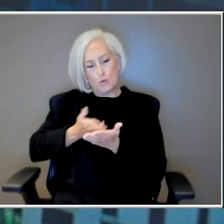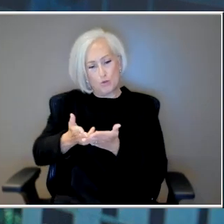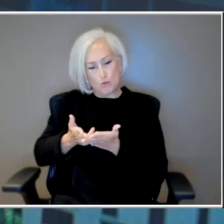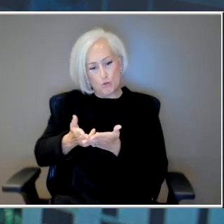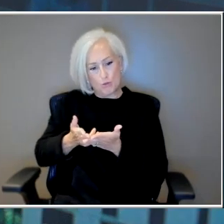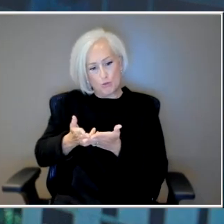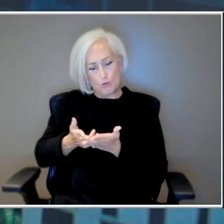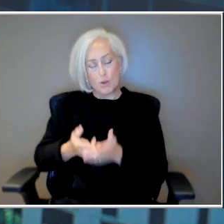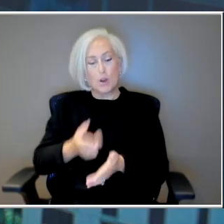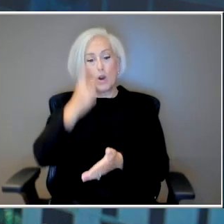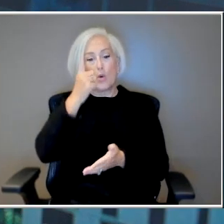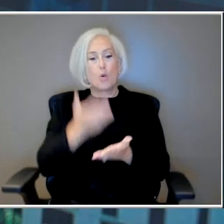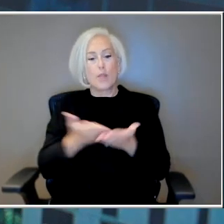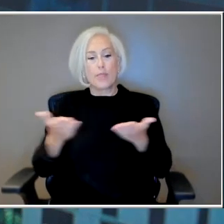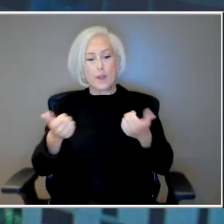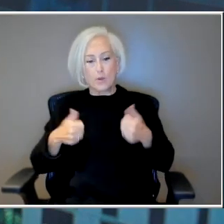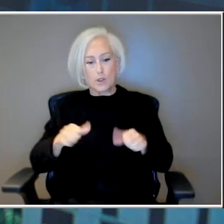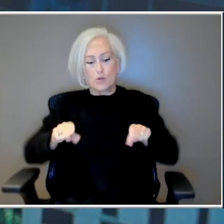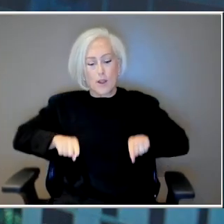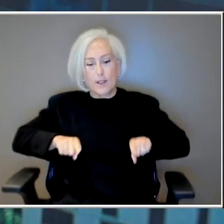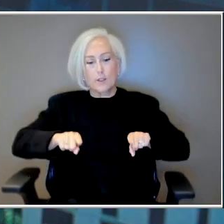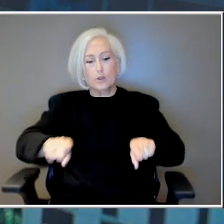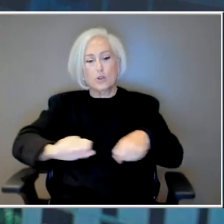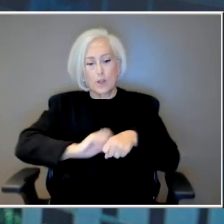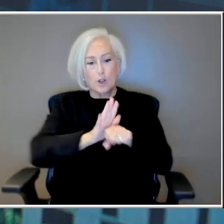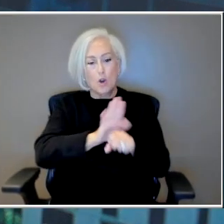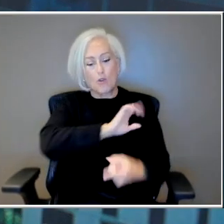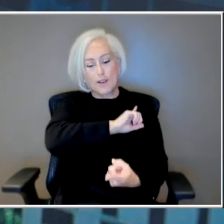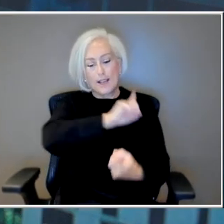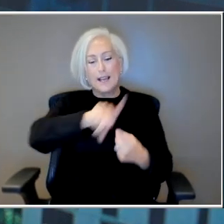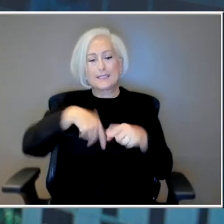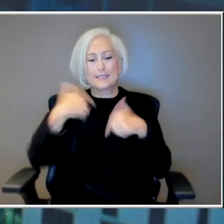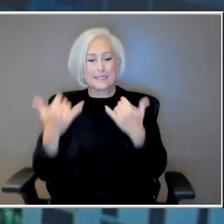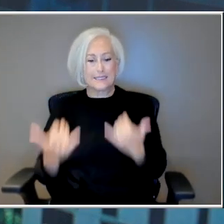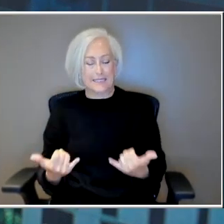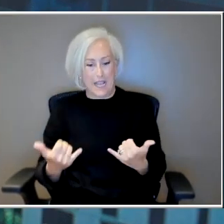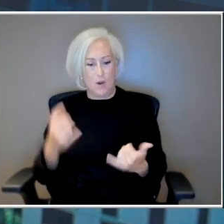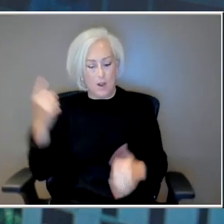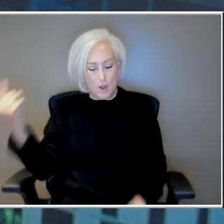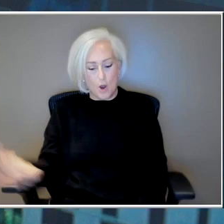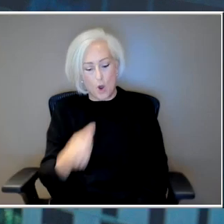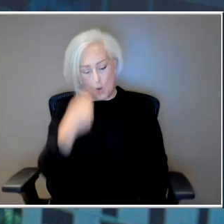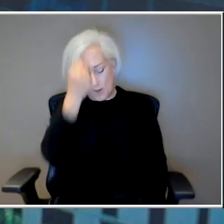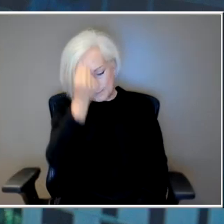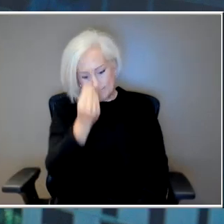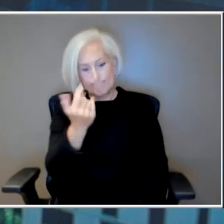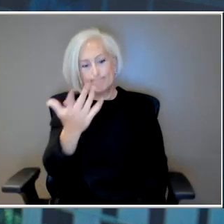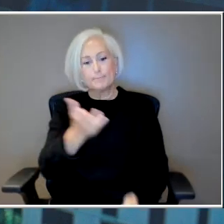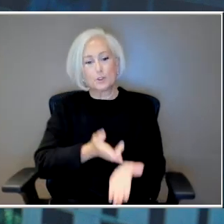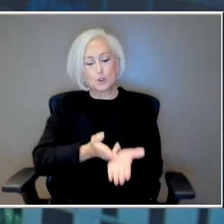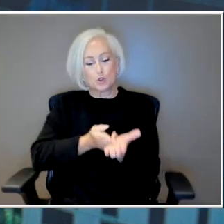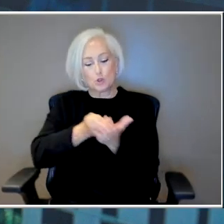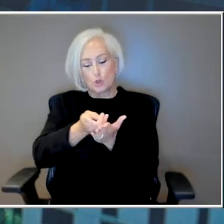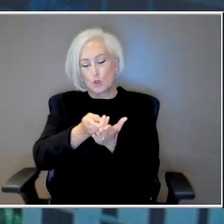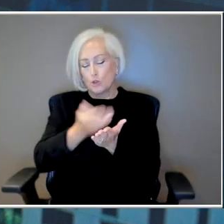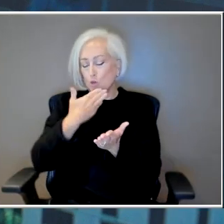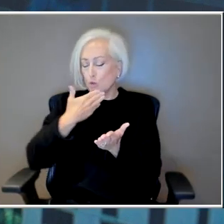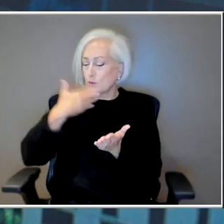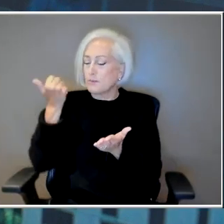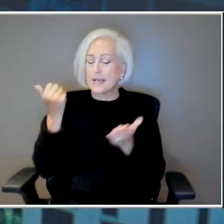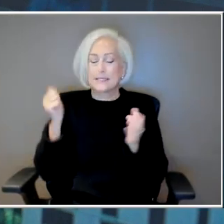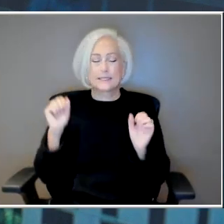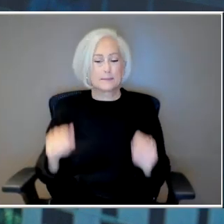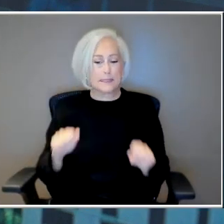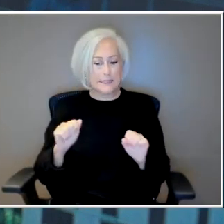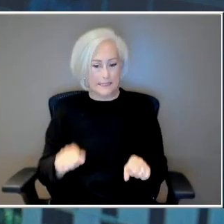do throughout the COVID pandemic and up until this moment is to always tell you the truth to the best of our ability.